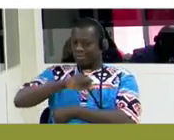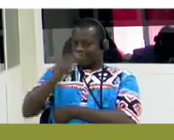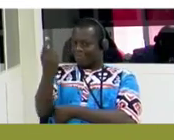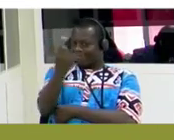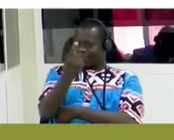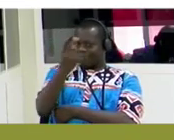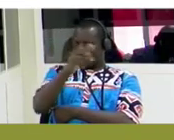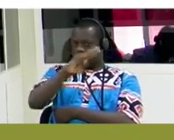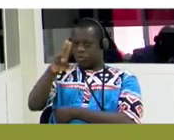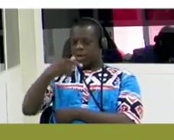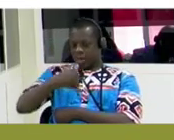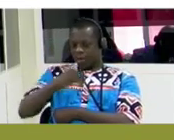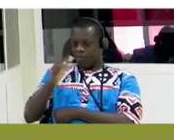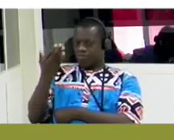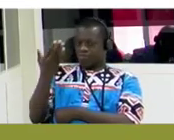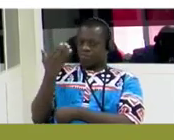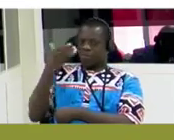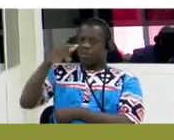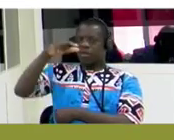alone. I was at the QRF.